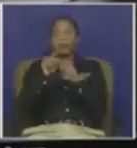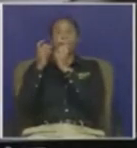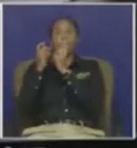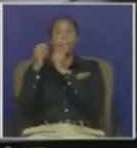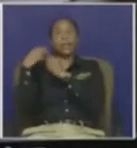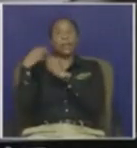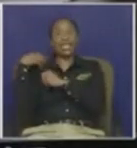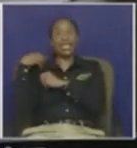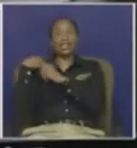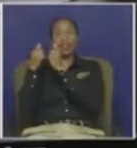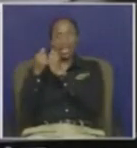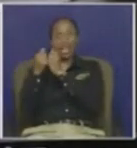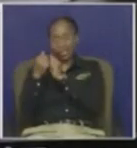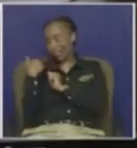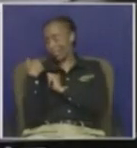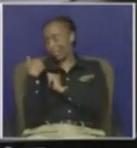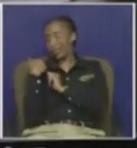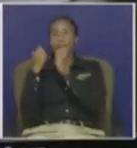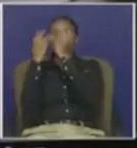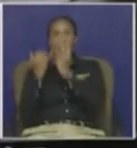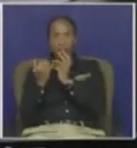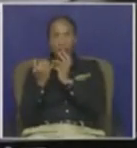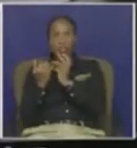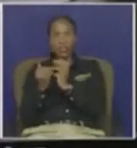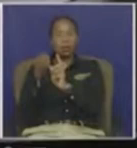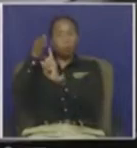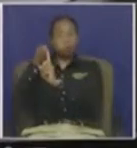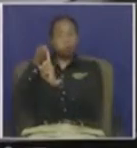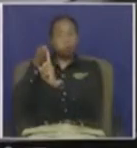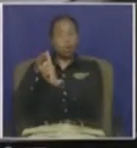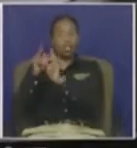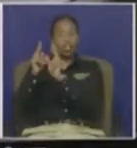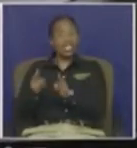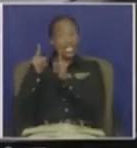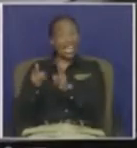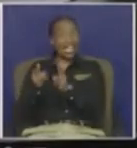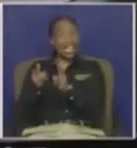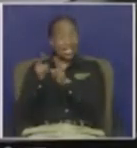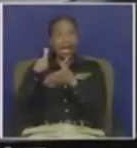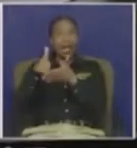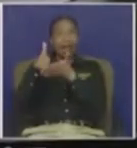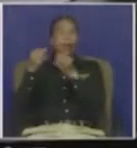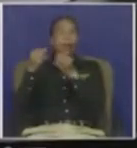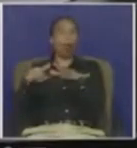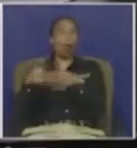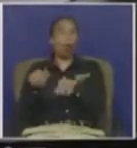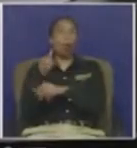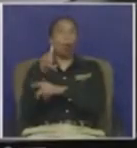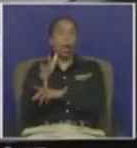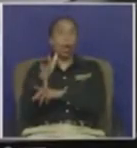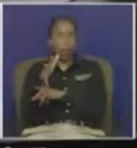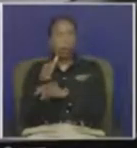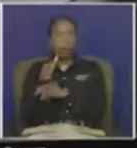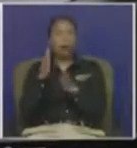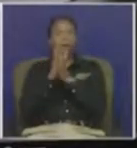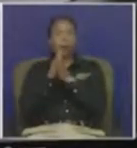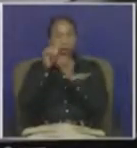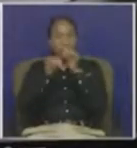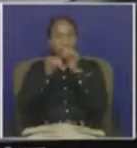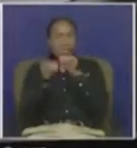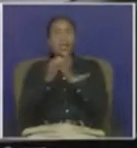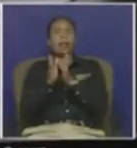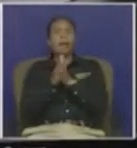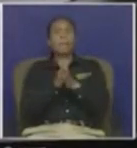recent budget towards Transnet will help a lot in now beginning to push maintenance, repairs, and